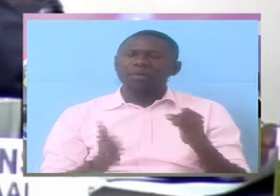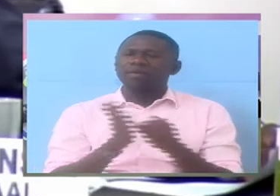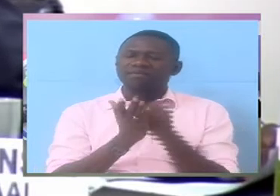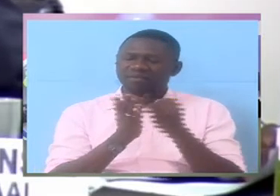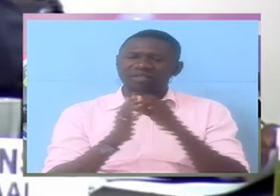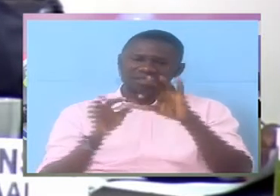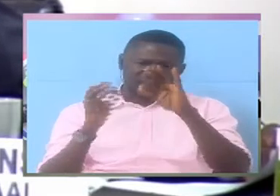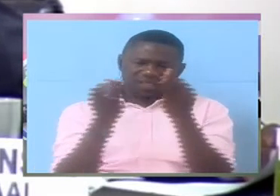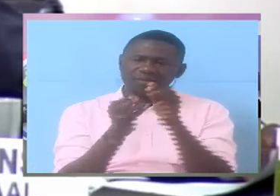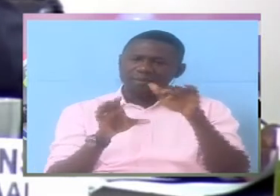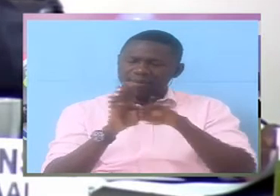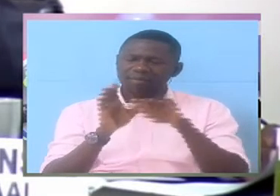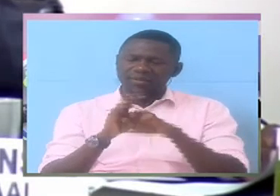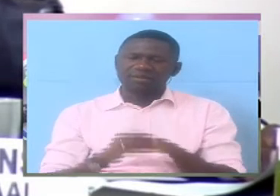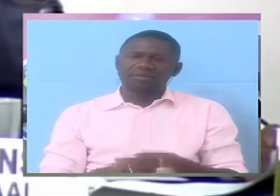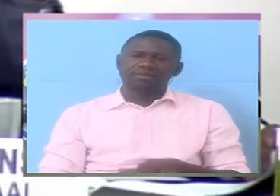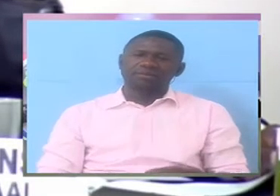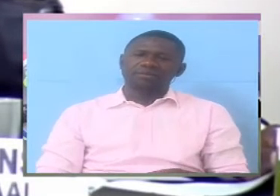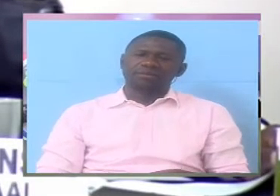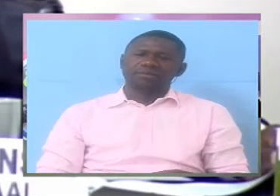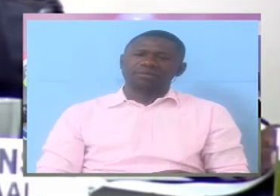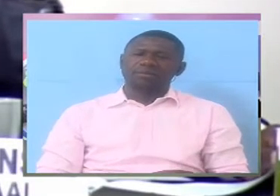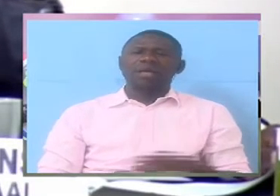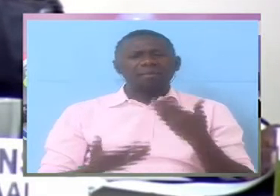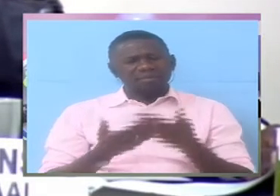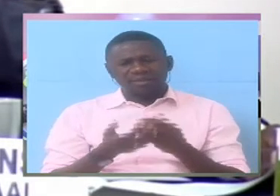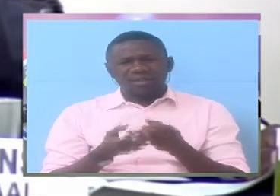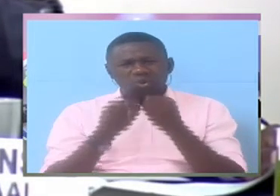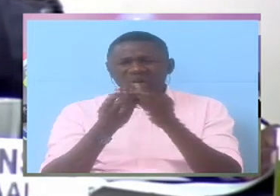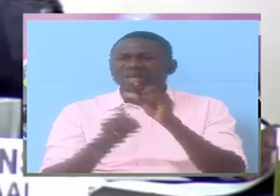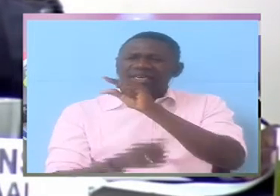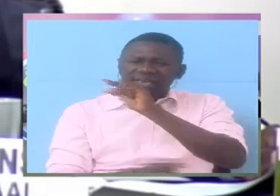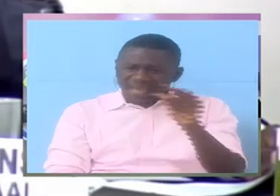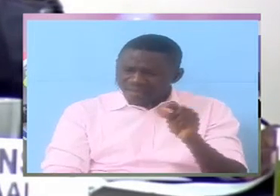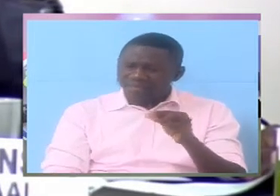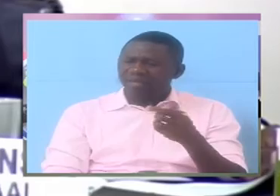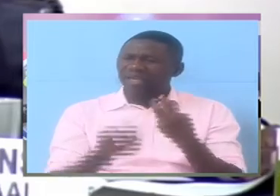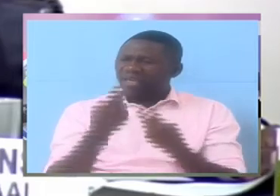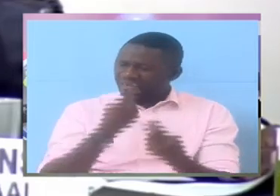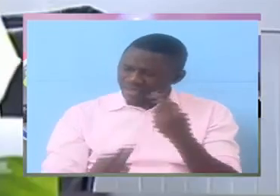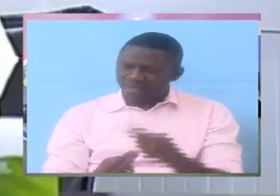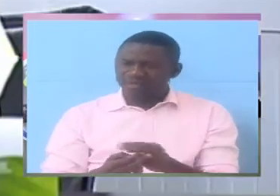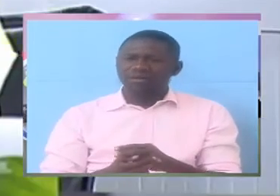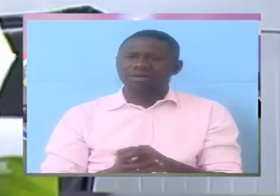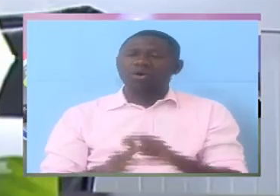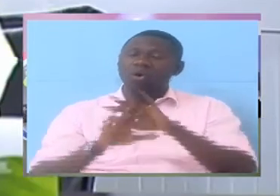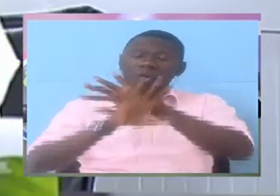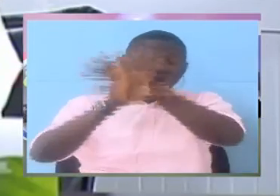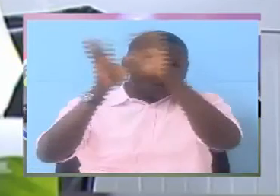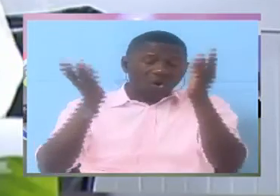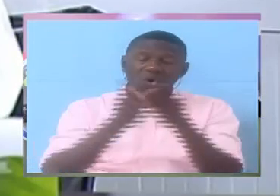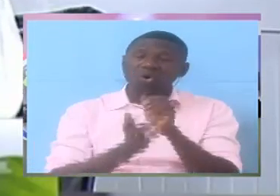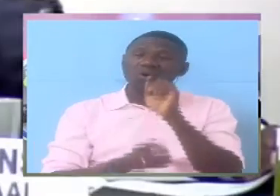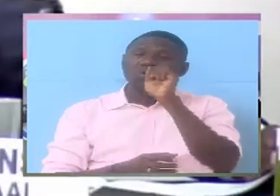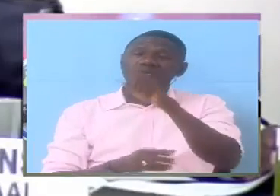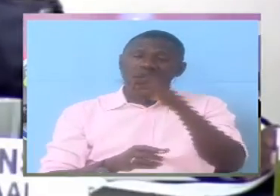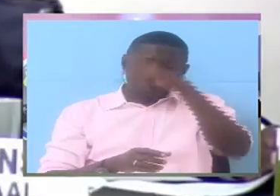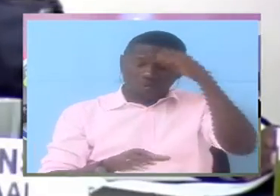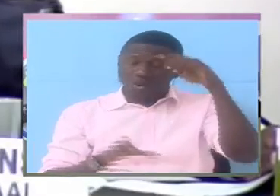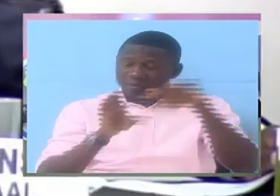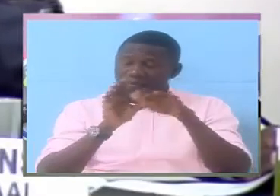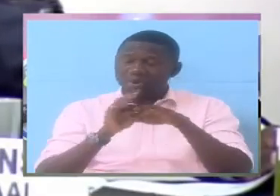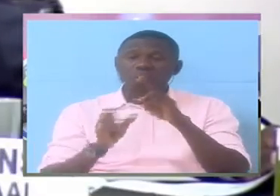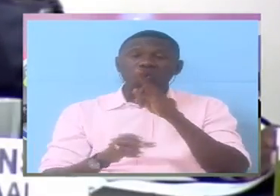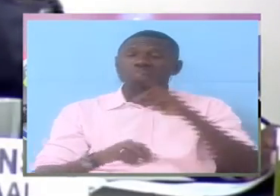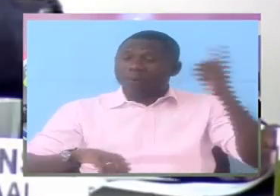their names again. Nado kunyo lemu, menu mukisikisiri lalti. Mention their names again. All your colleagues who beat him,